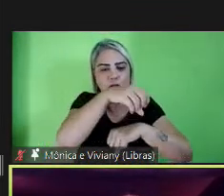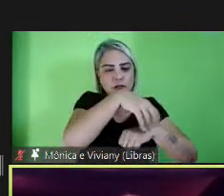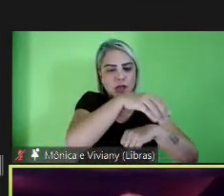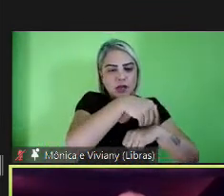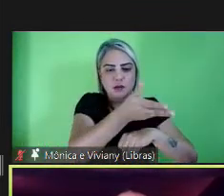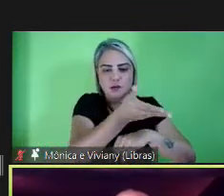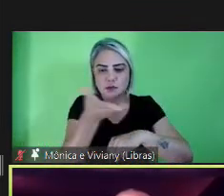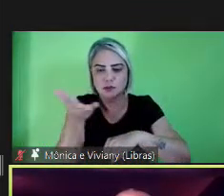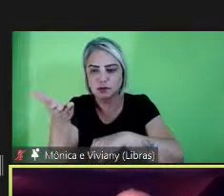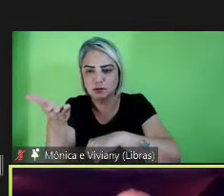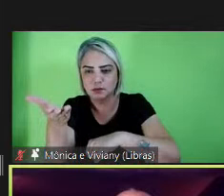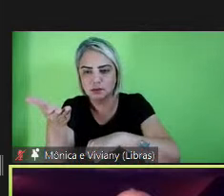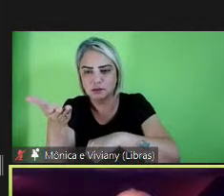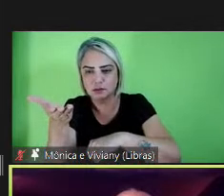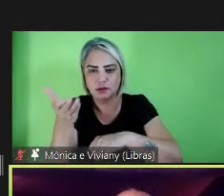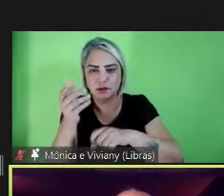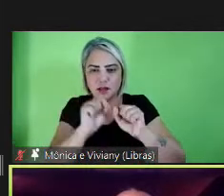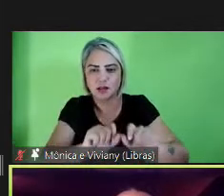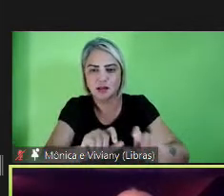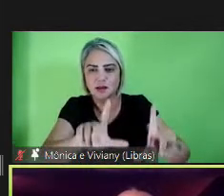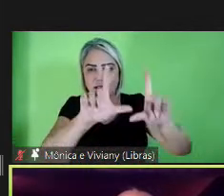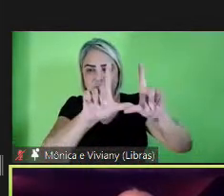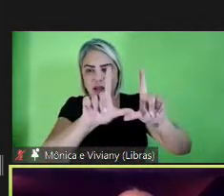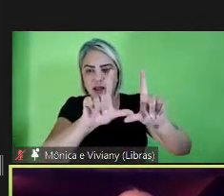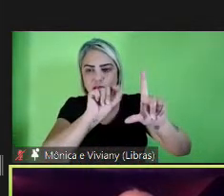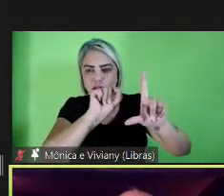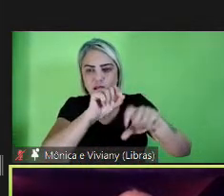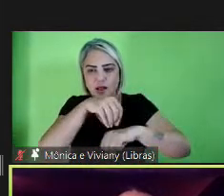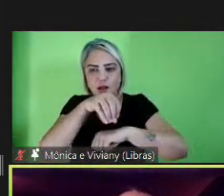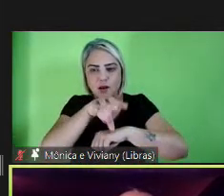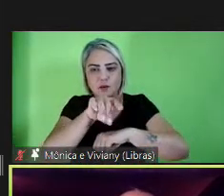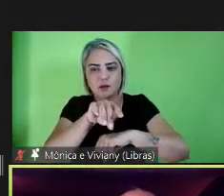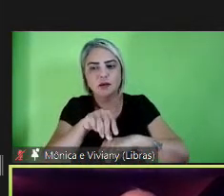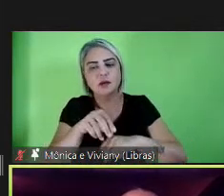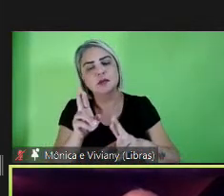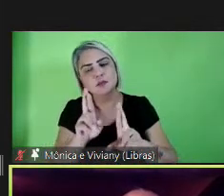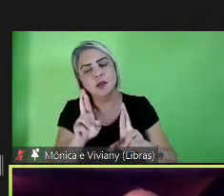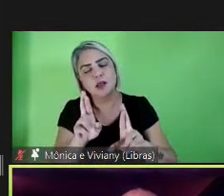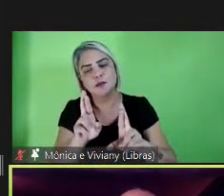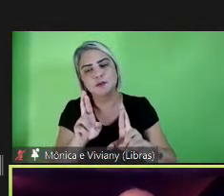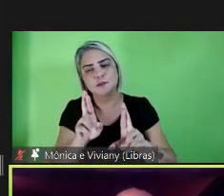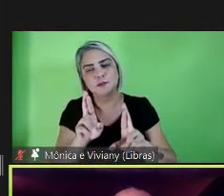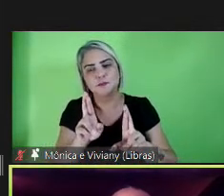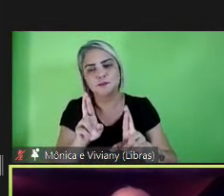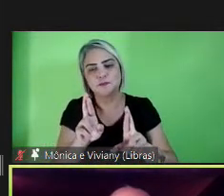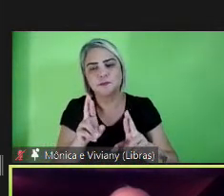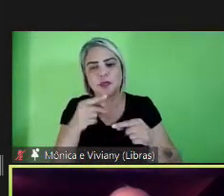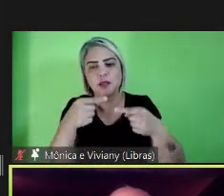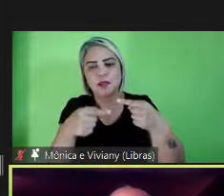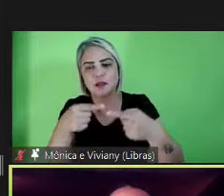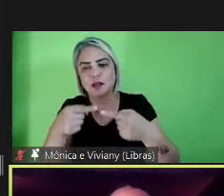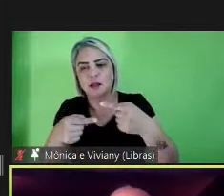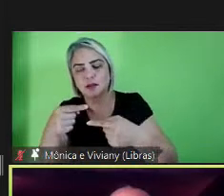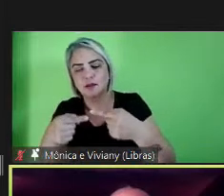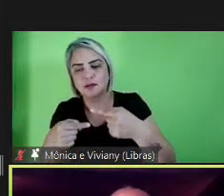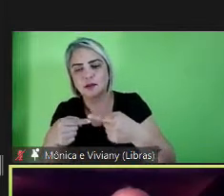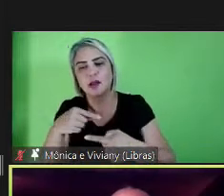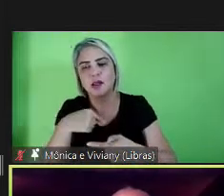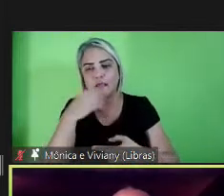And thank you. I look forward to the discussion and the debate. And I think I'm within time, I'm not sure.